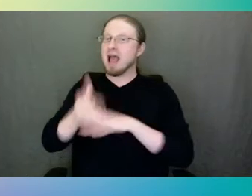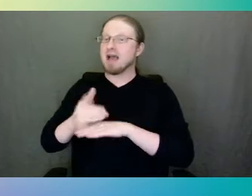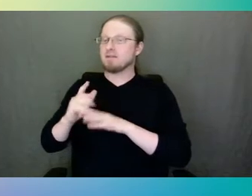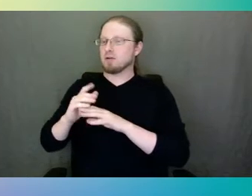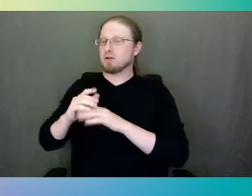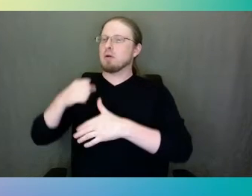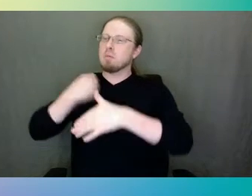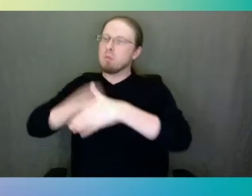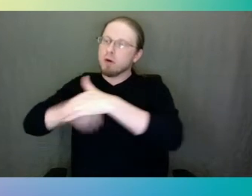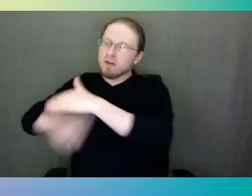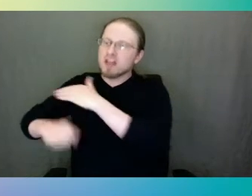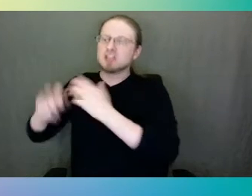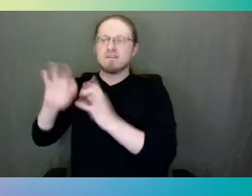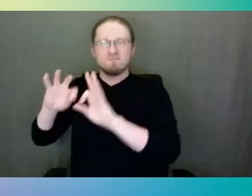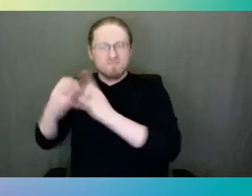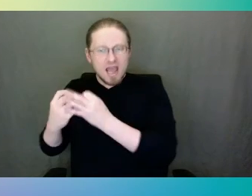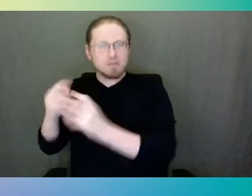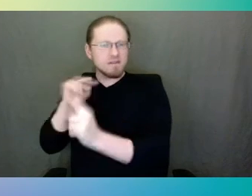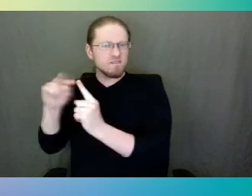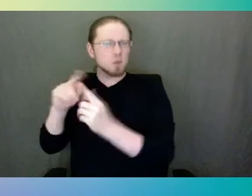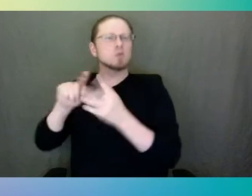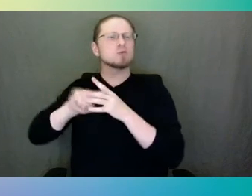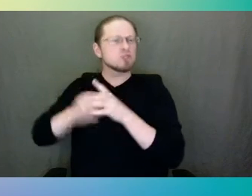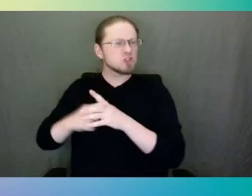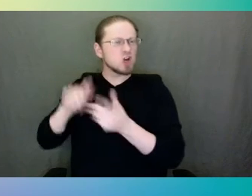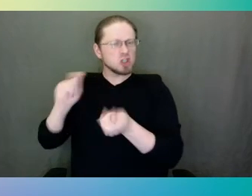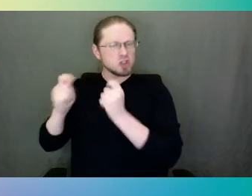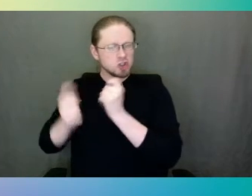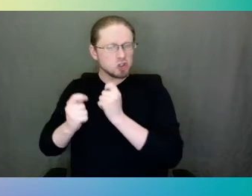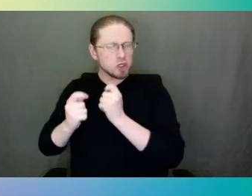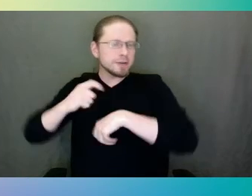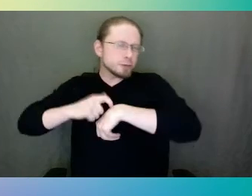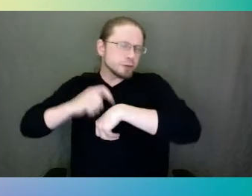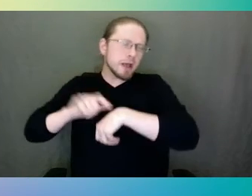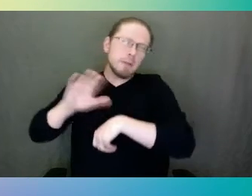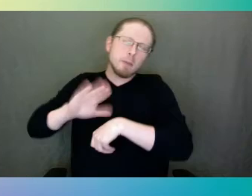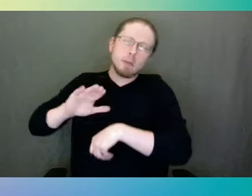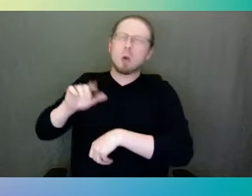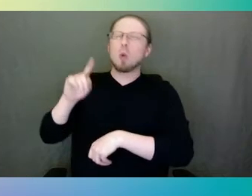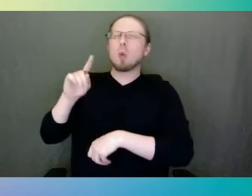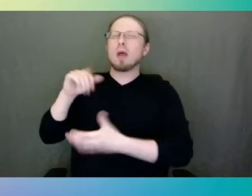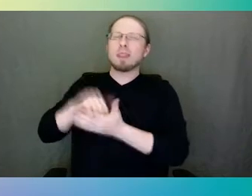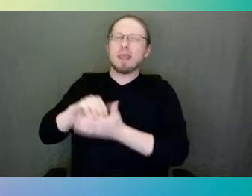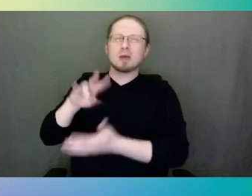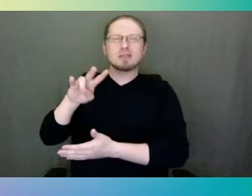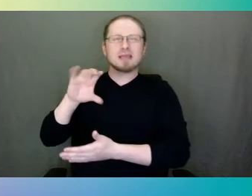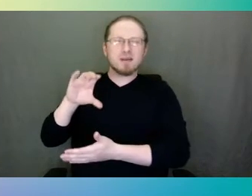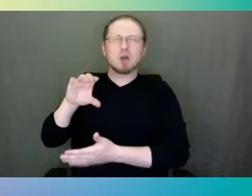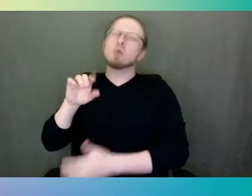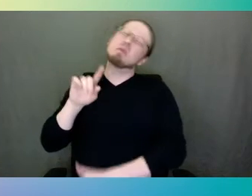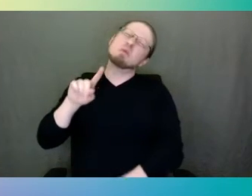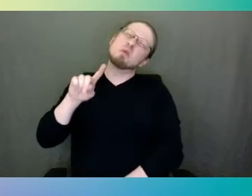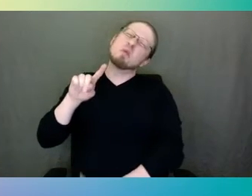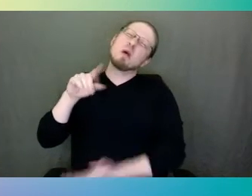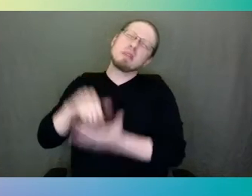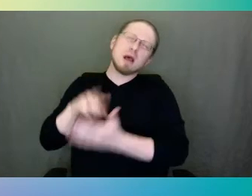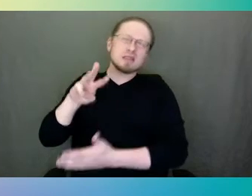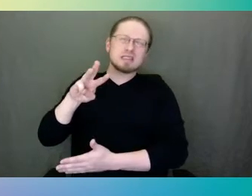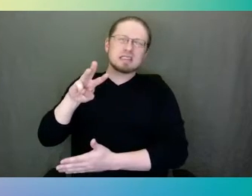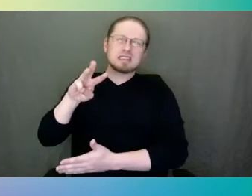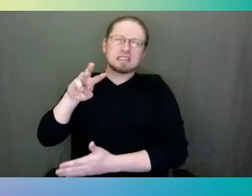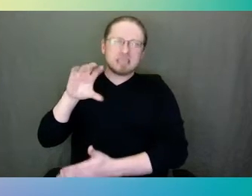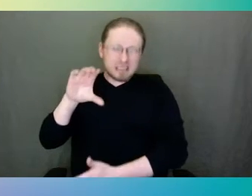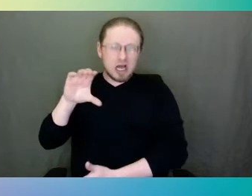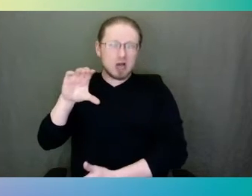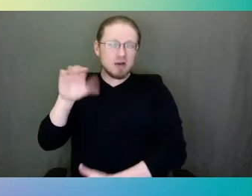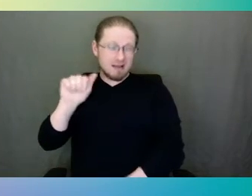started shifting, they started shifting in about the 17th century, about 1650. So our next period of time we're going to be focused on is